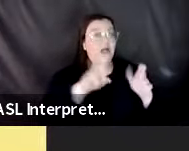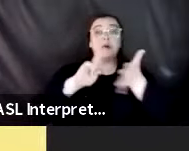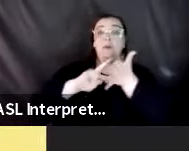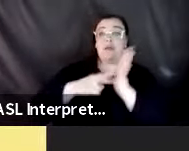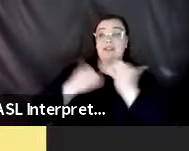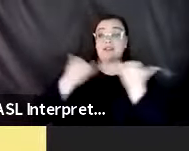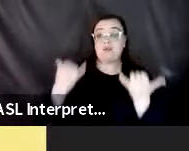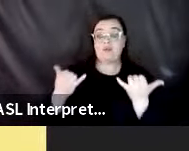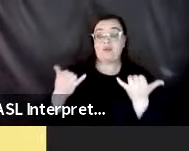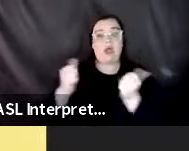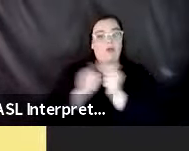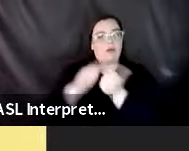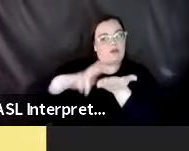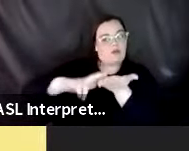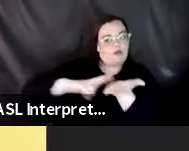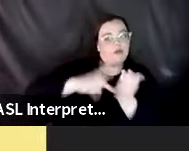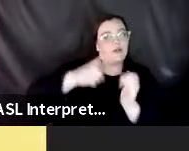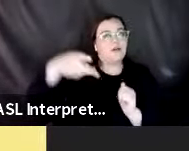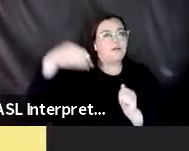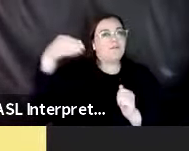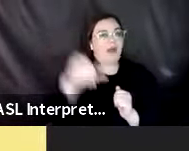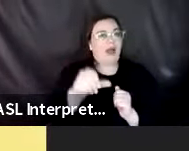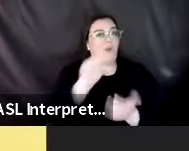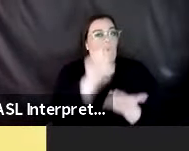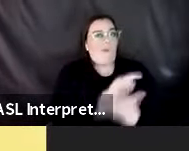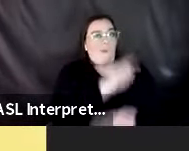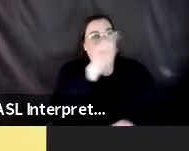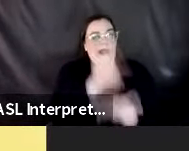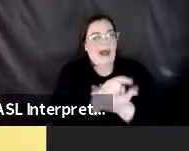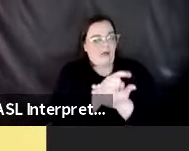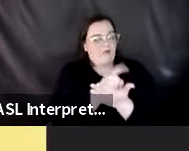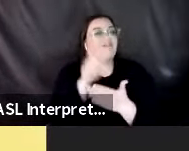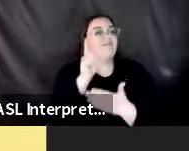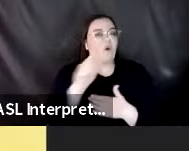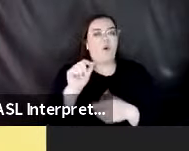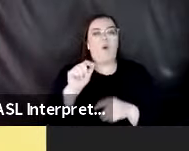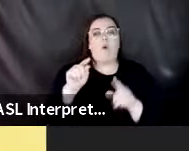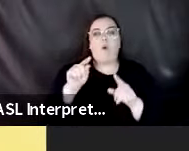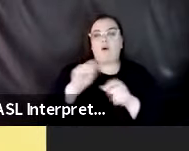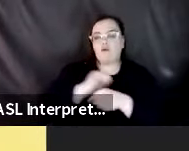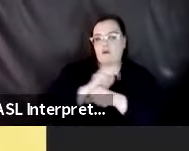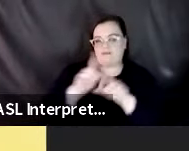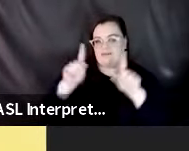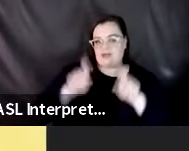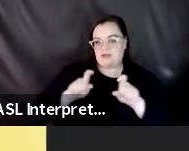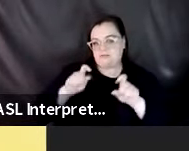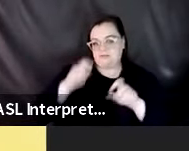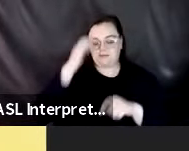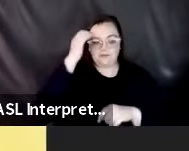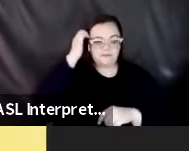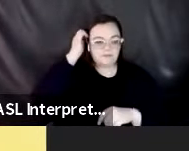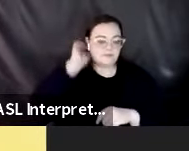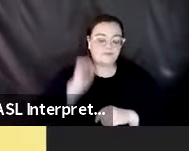receive 1 hour of their session fee for a COVID test.